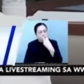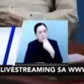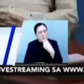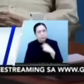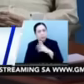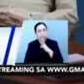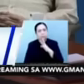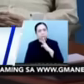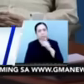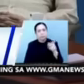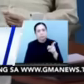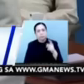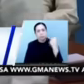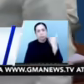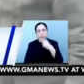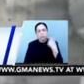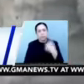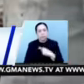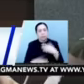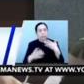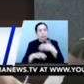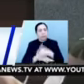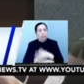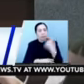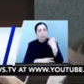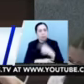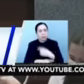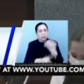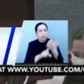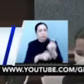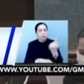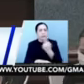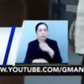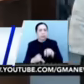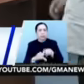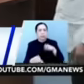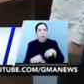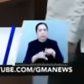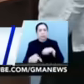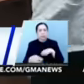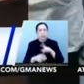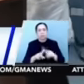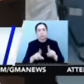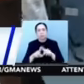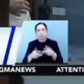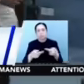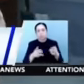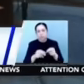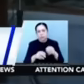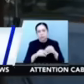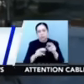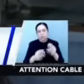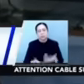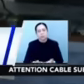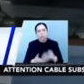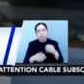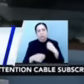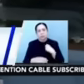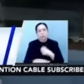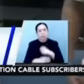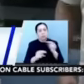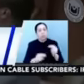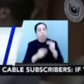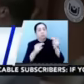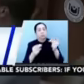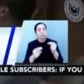Zubiri. Pagkatapos ni Zubiri, isa-isa ring nagbitiw sa pwesto ang liderato ng Senado. Ninominate si Senador Chis Escudero bilang bagong